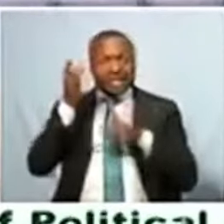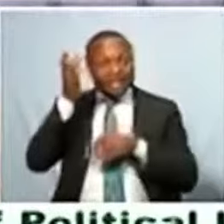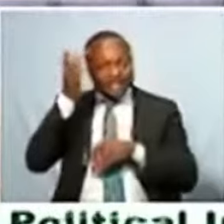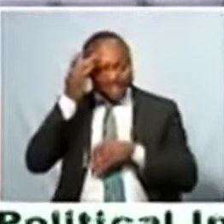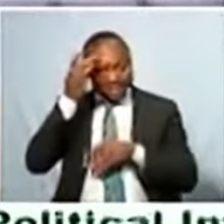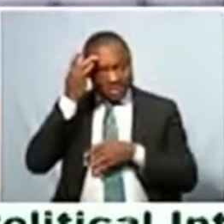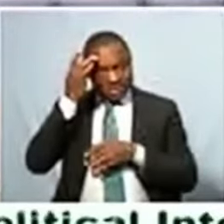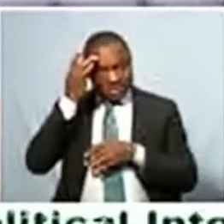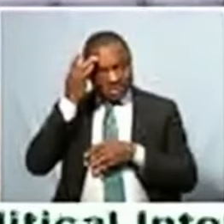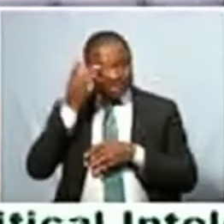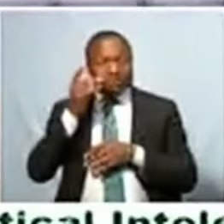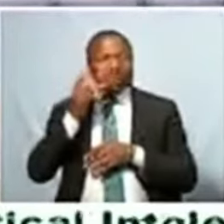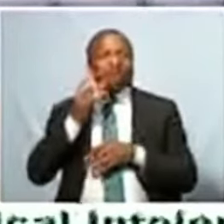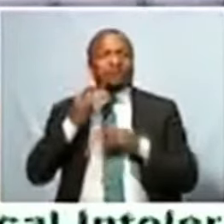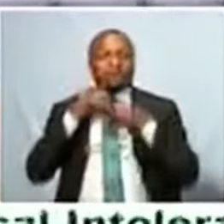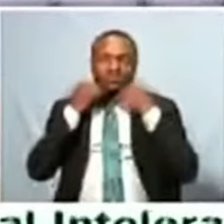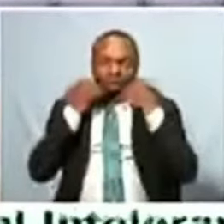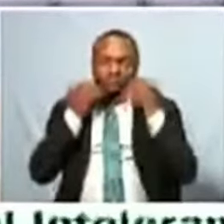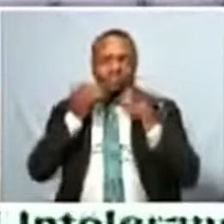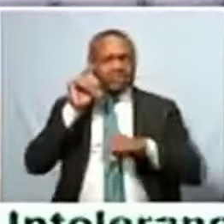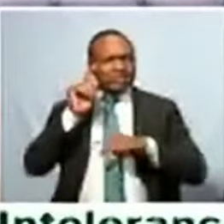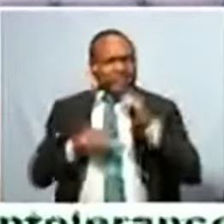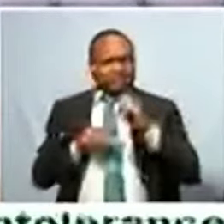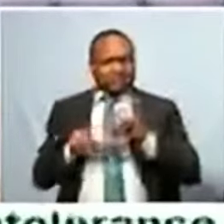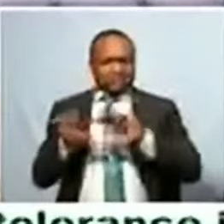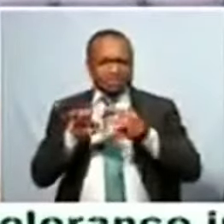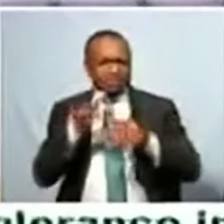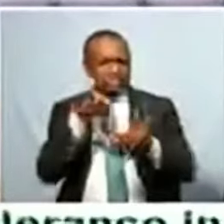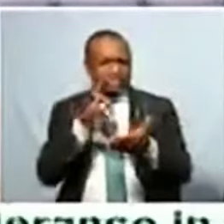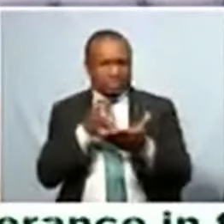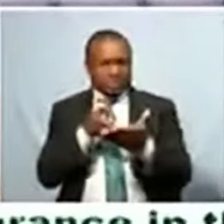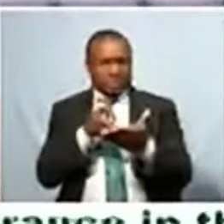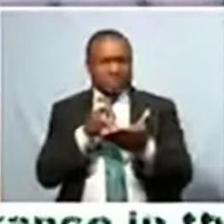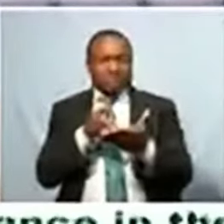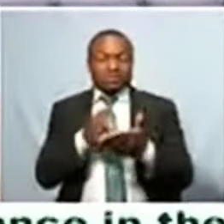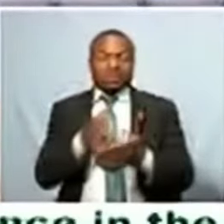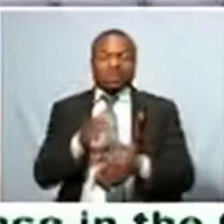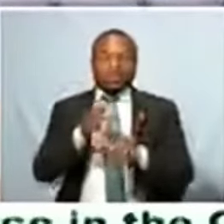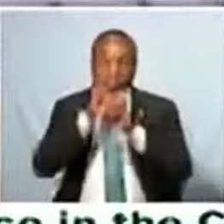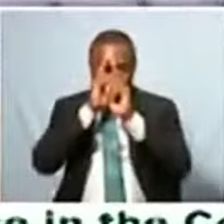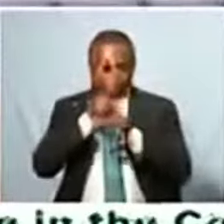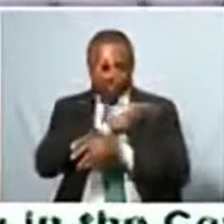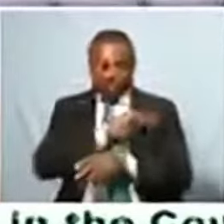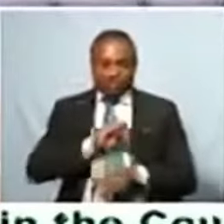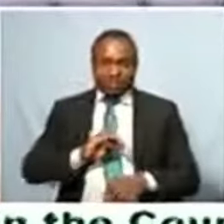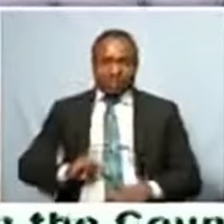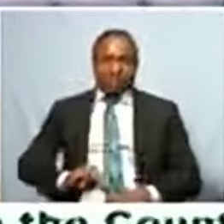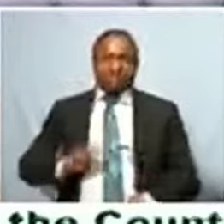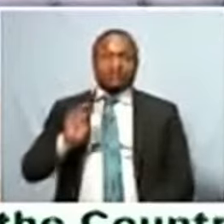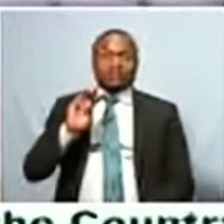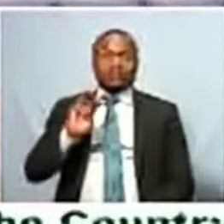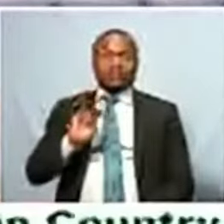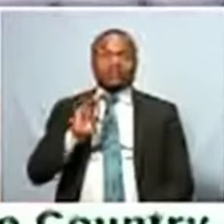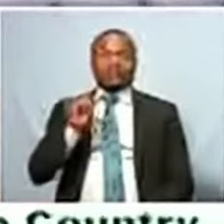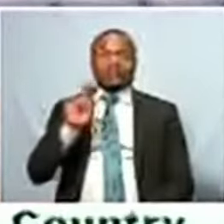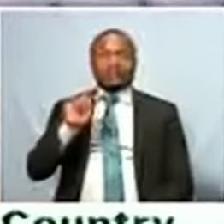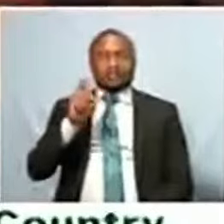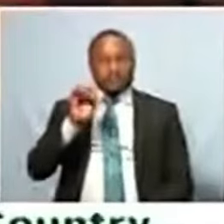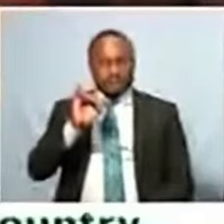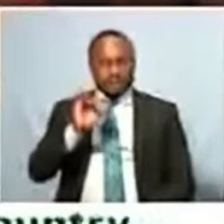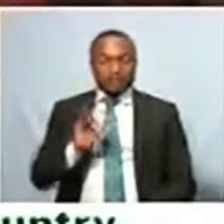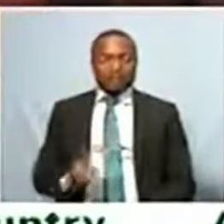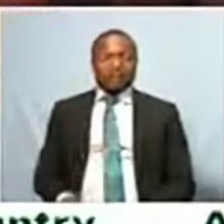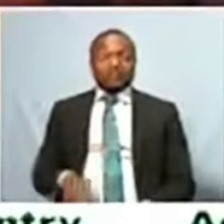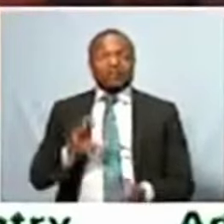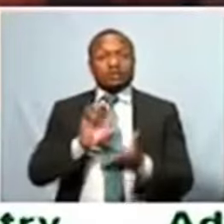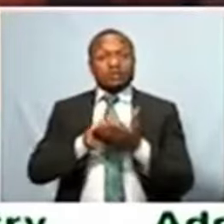Speaker, where you are saying, I cannot do this because of where we are coming from. For Monday,